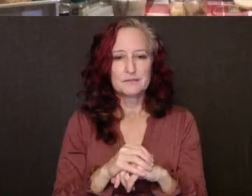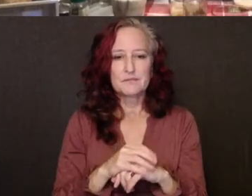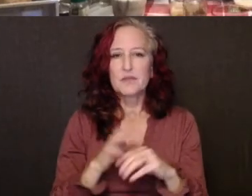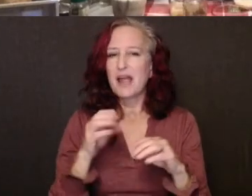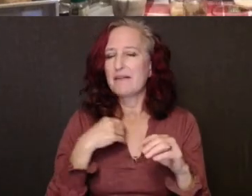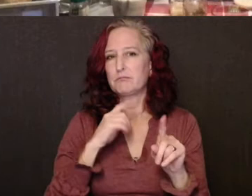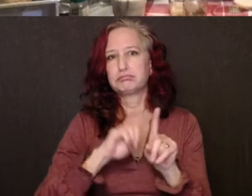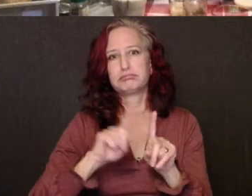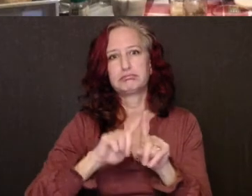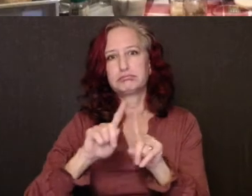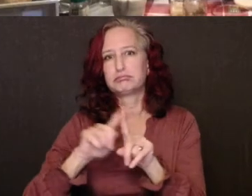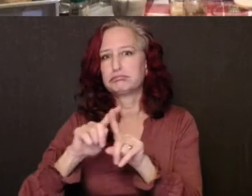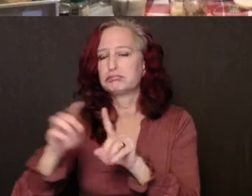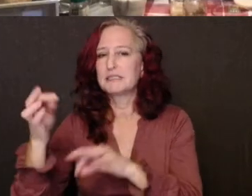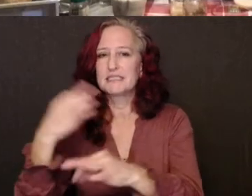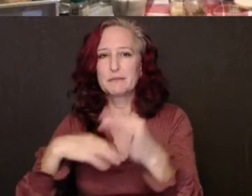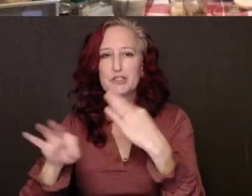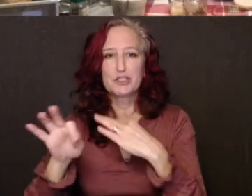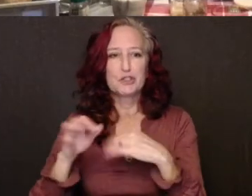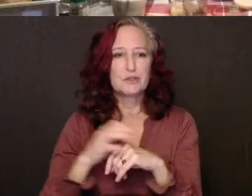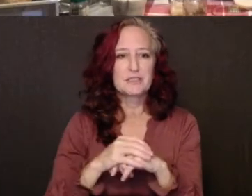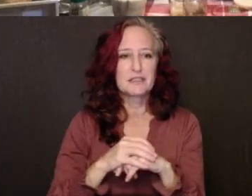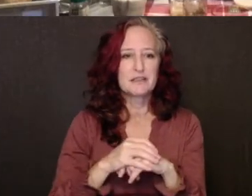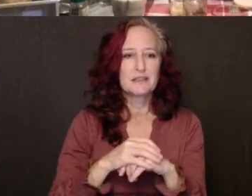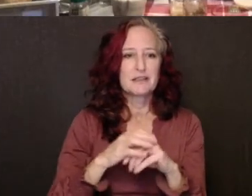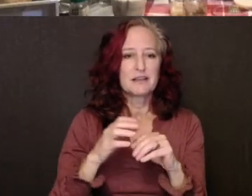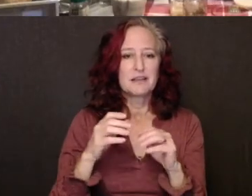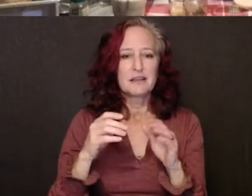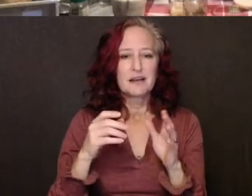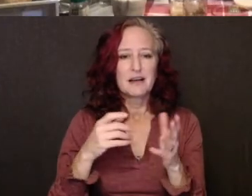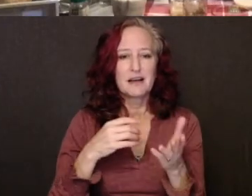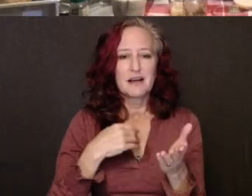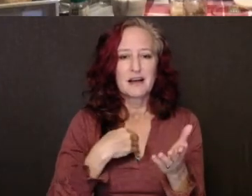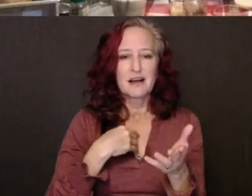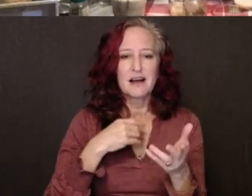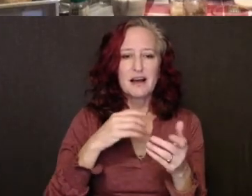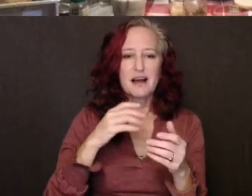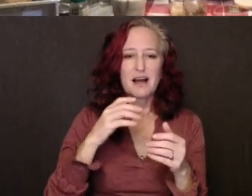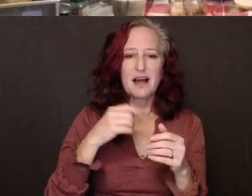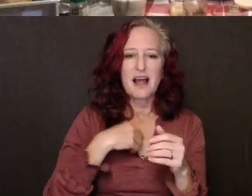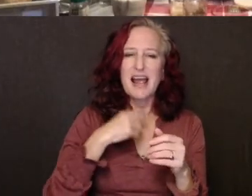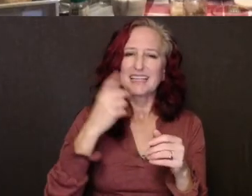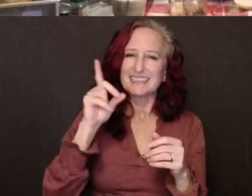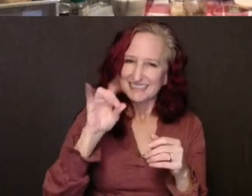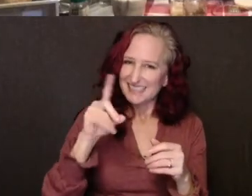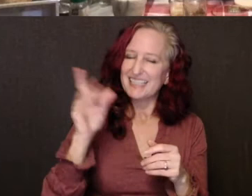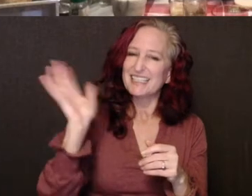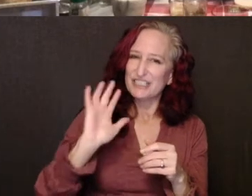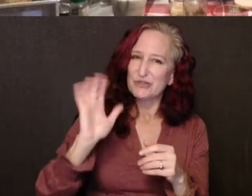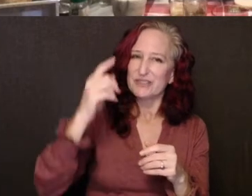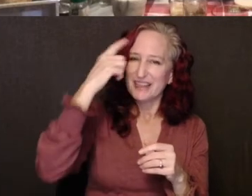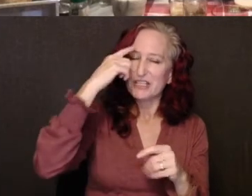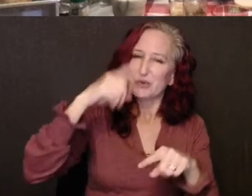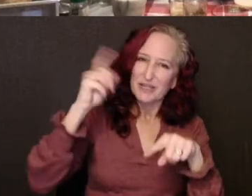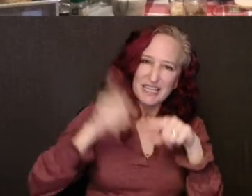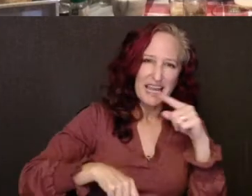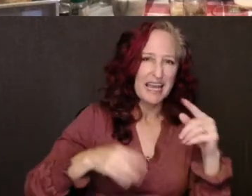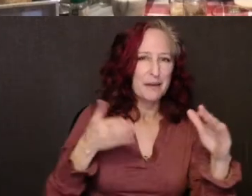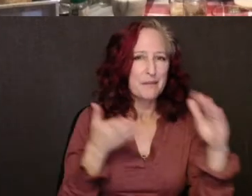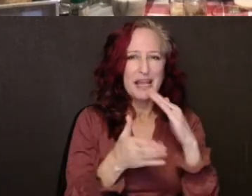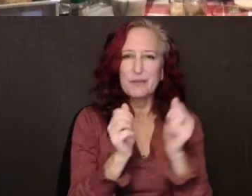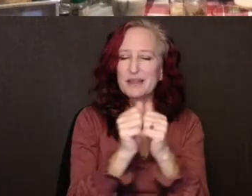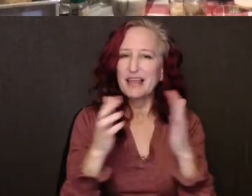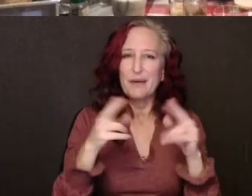one for like more breads. Like if I'm making banana bread, I like using flaxseed powder. So yeah, I feel like there are a few just depending on